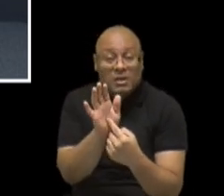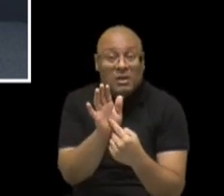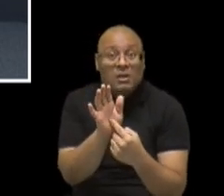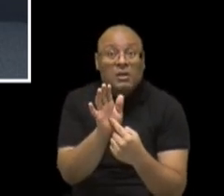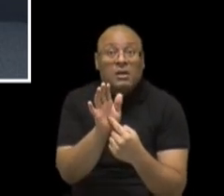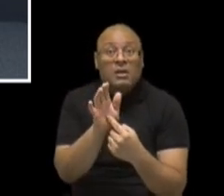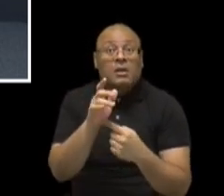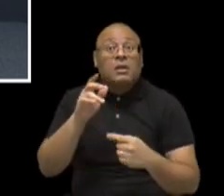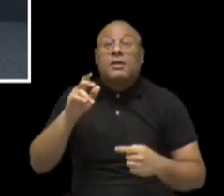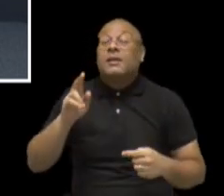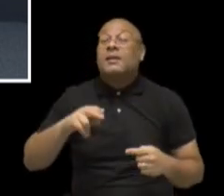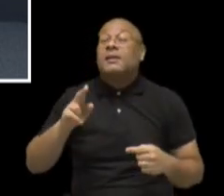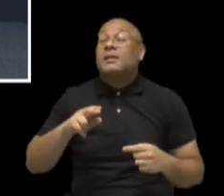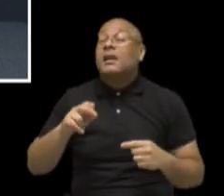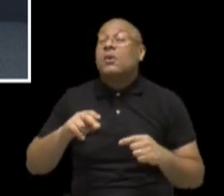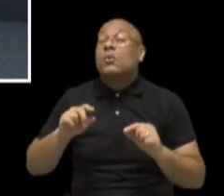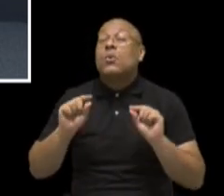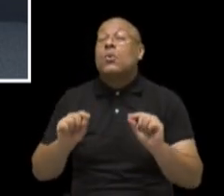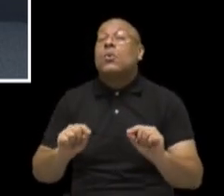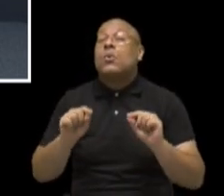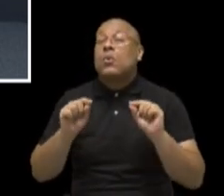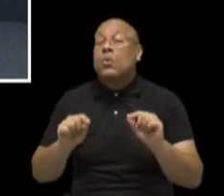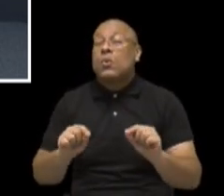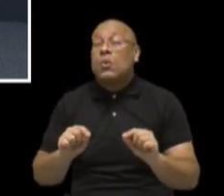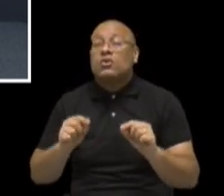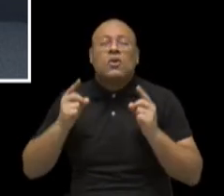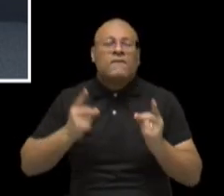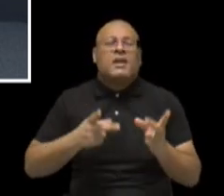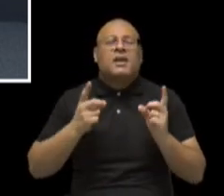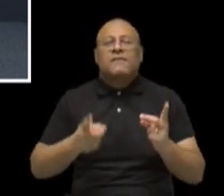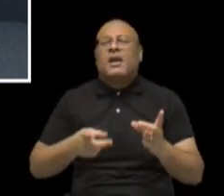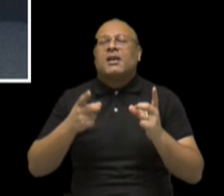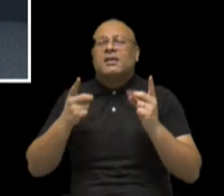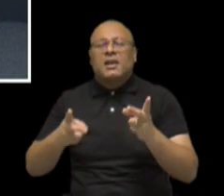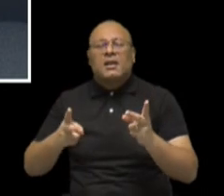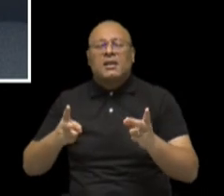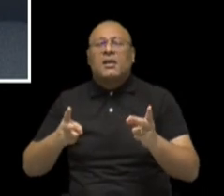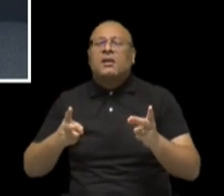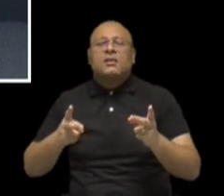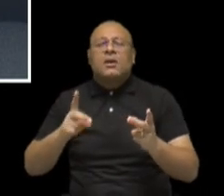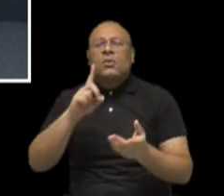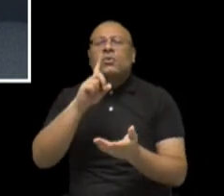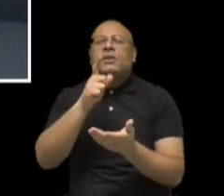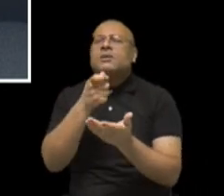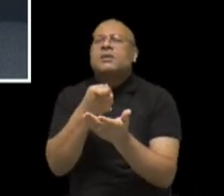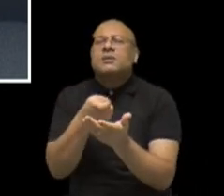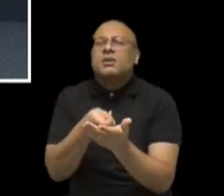and not upon selling to the stores. We decided that